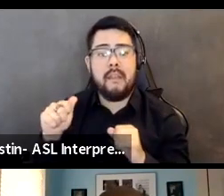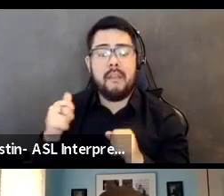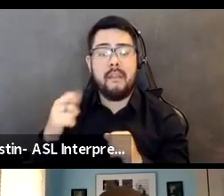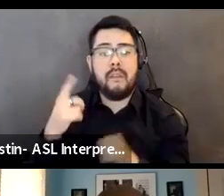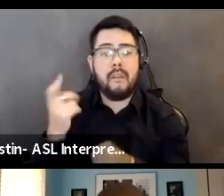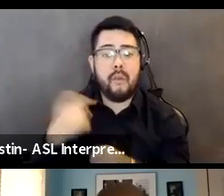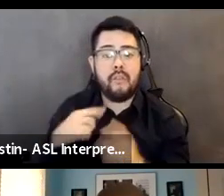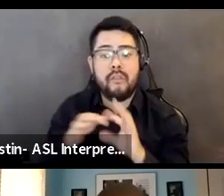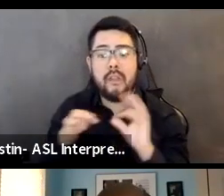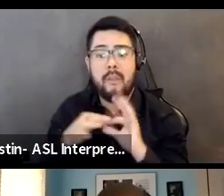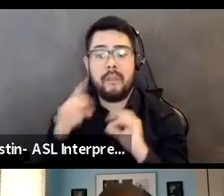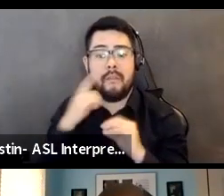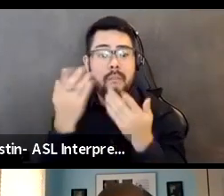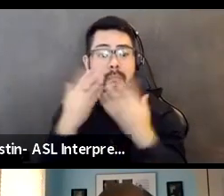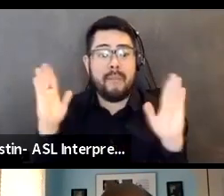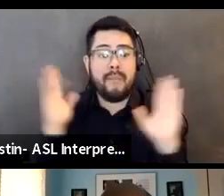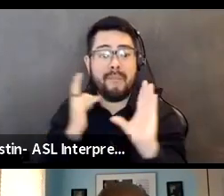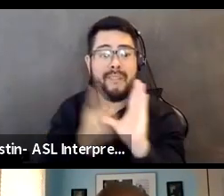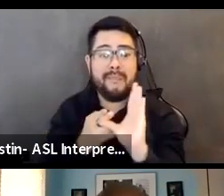participation